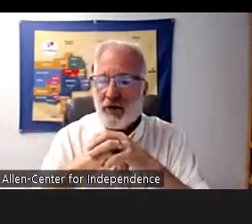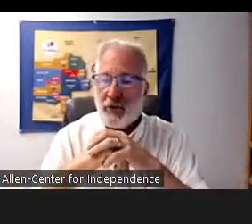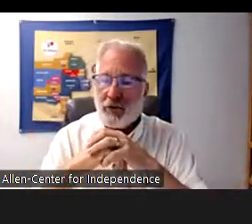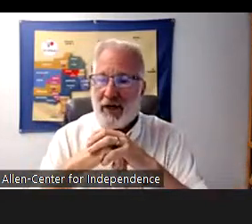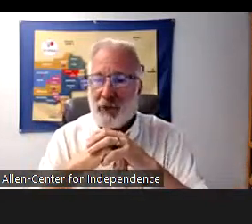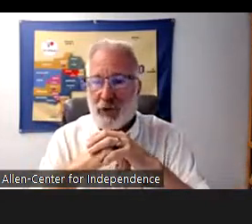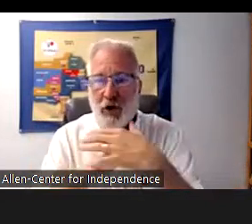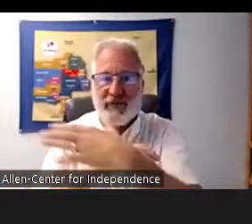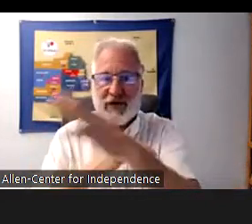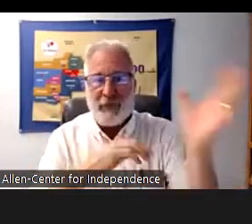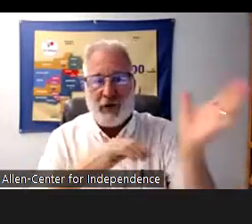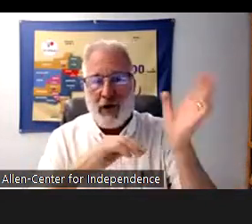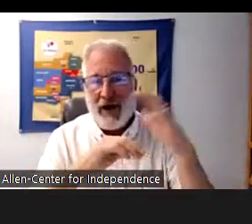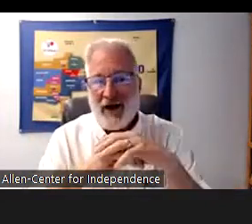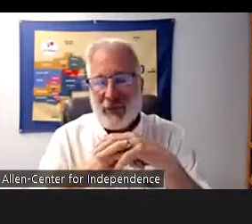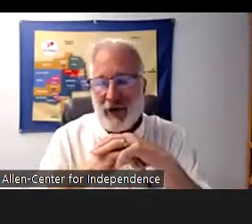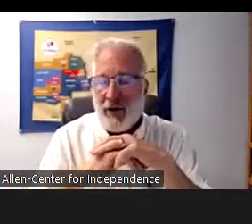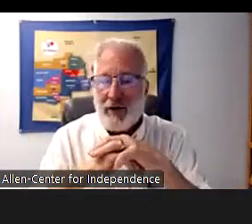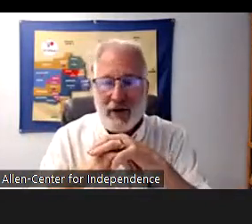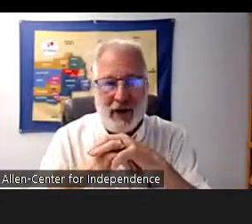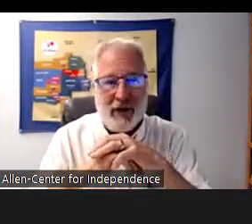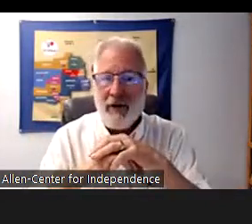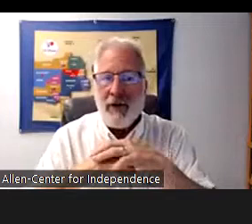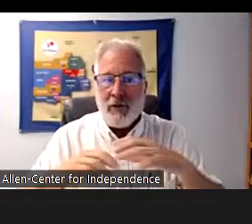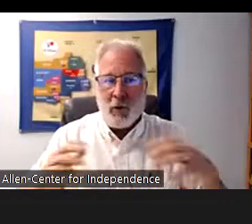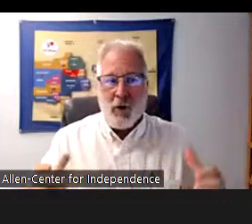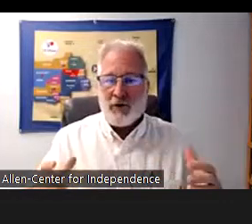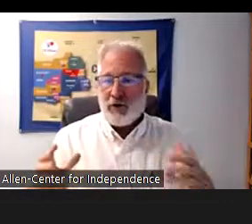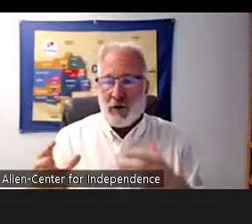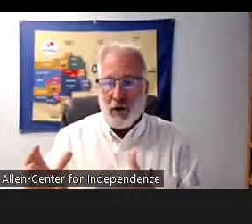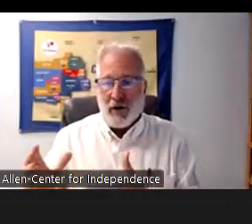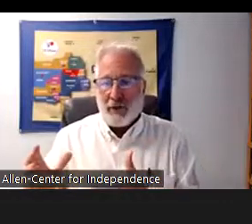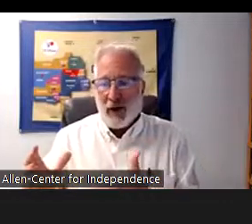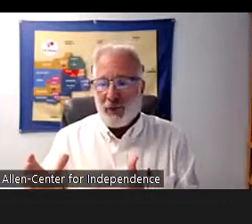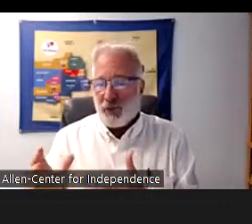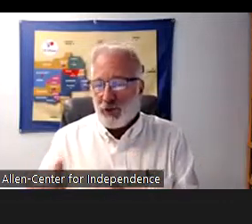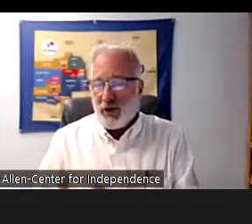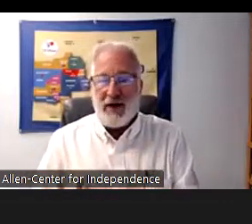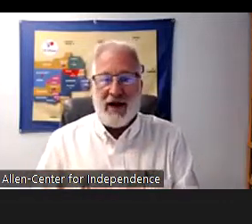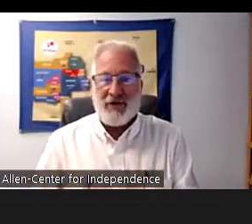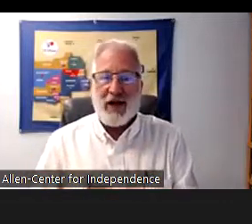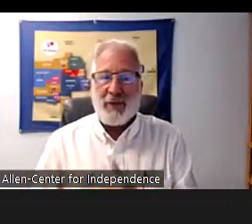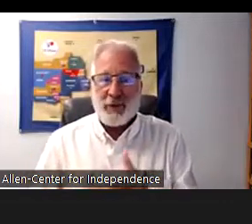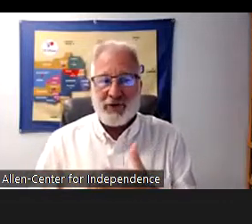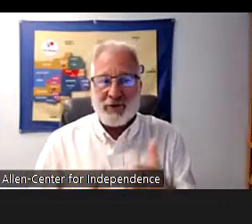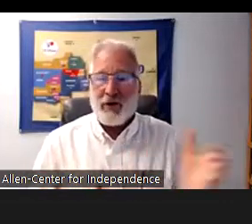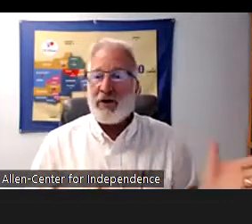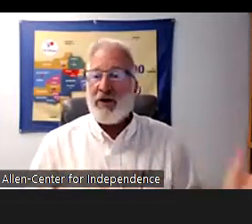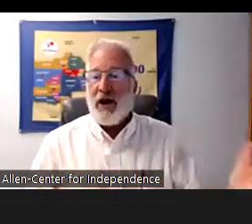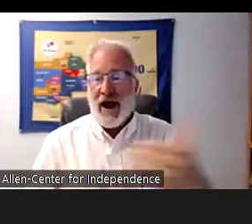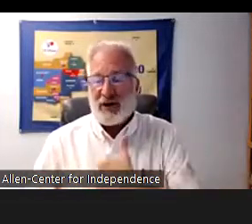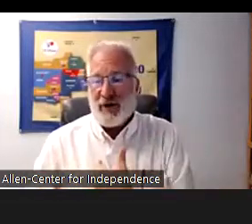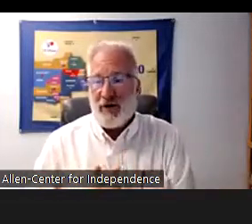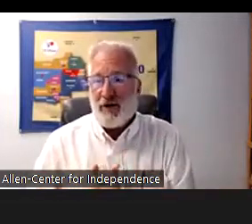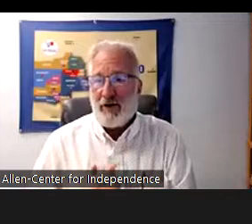to do, connect with all of these people in our catchment area and say, hey, what we want to do is collaborate with you guys and educate people with disabilities